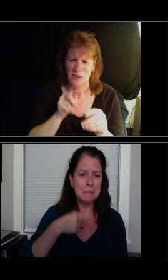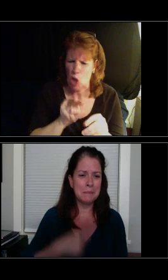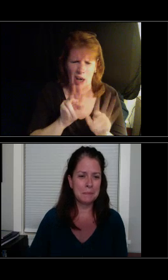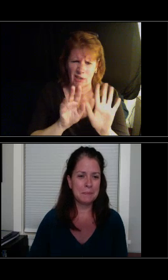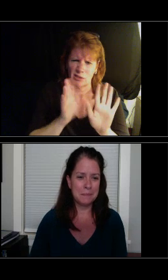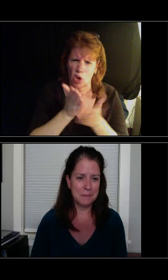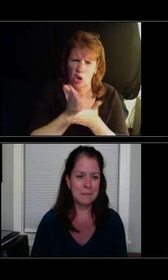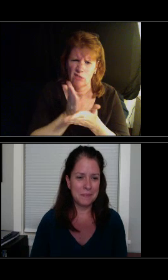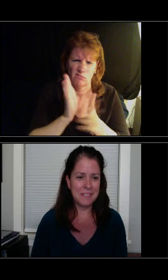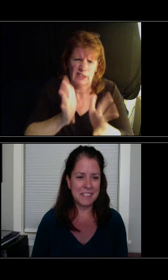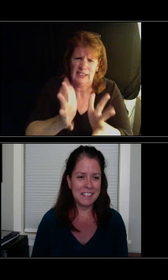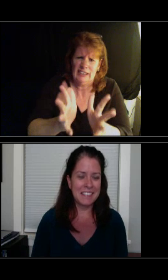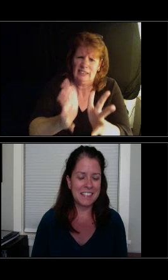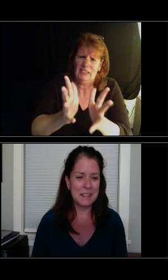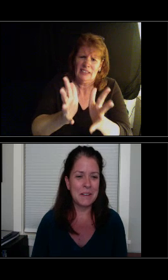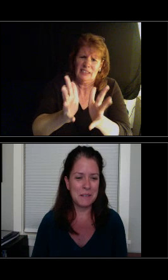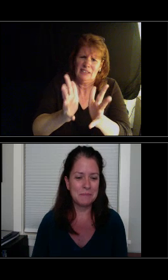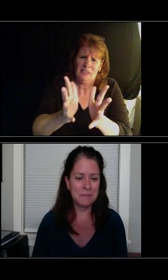If I can